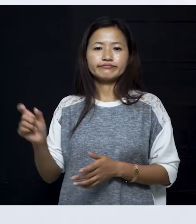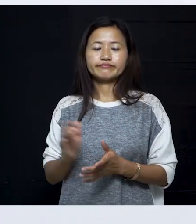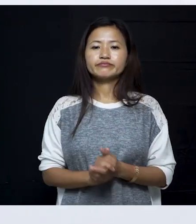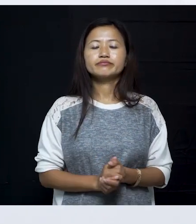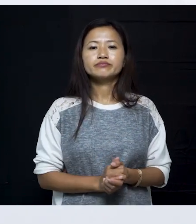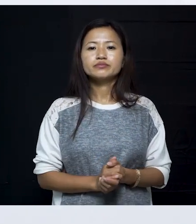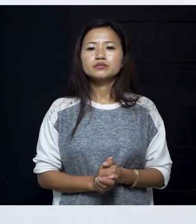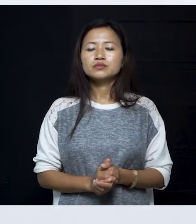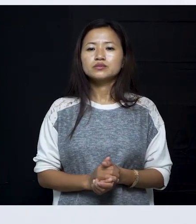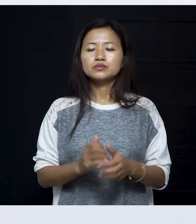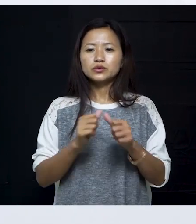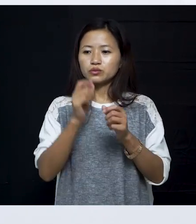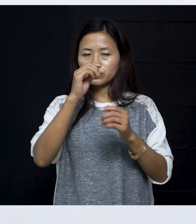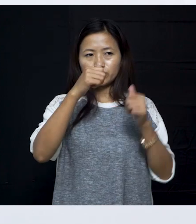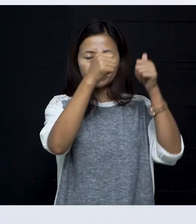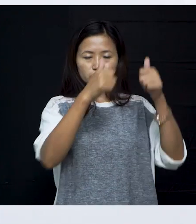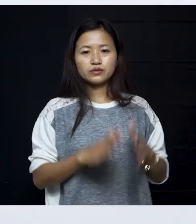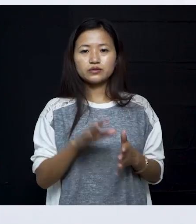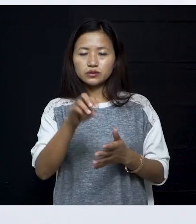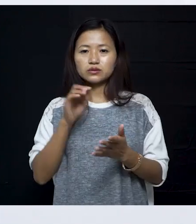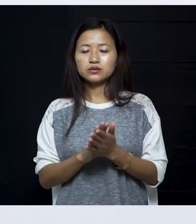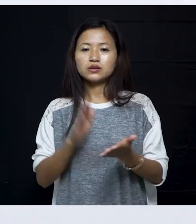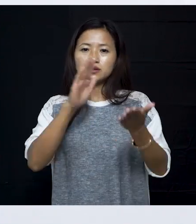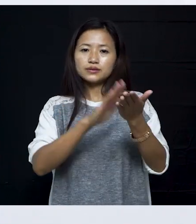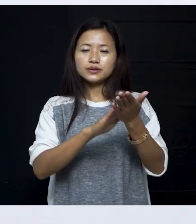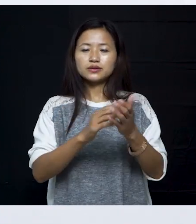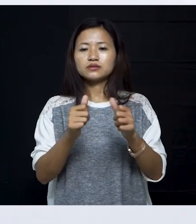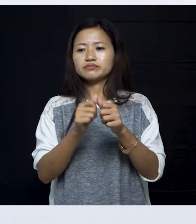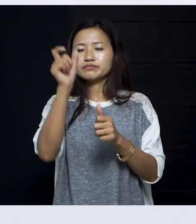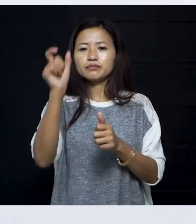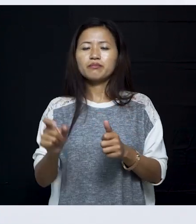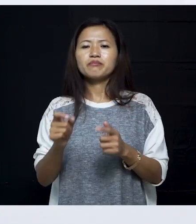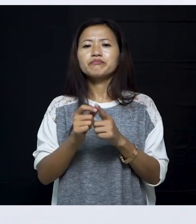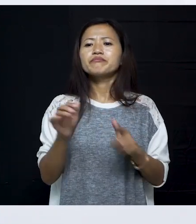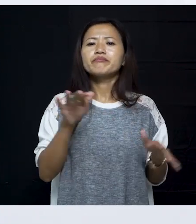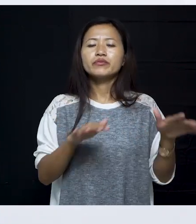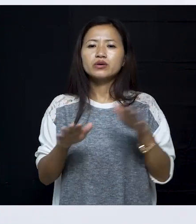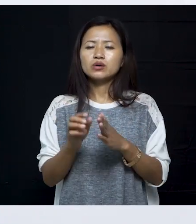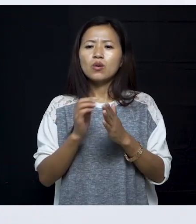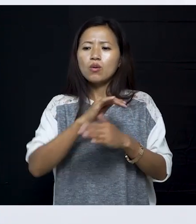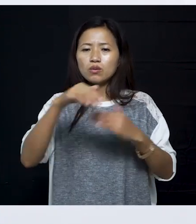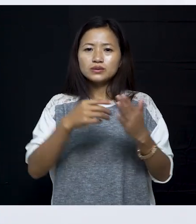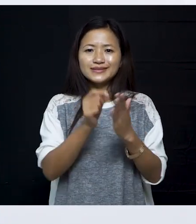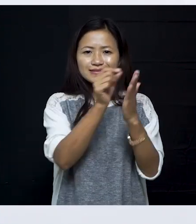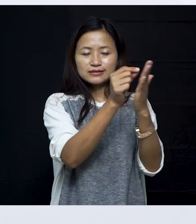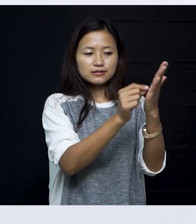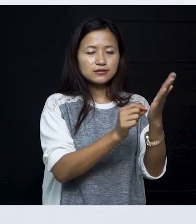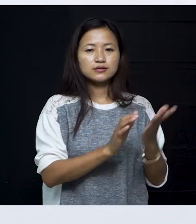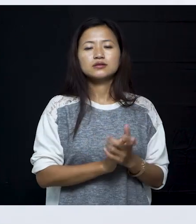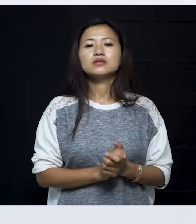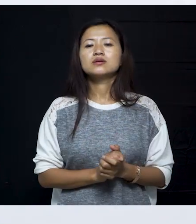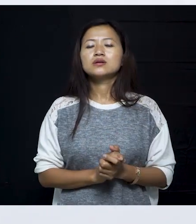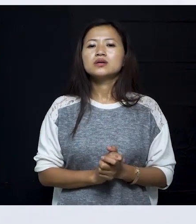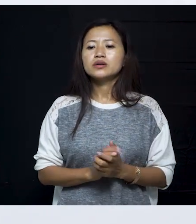The poster should be catchy enough to make students want to attend the audition. Remember to provide all details. So if you are supposed to draft this